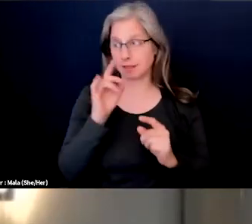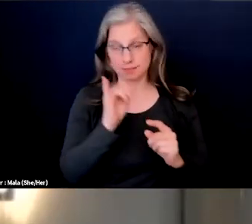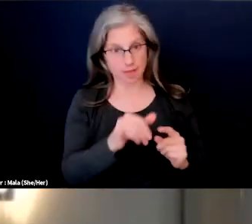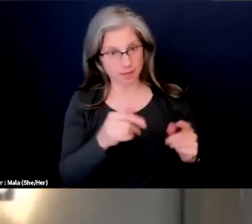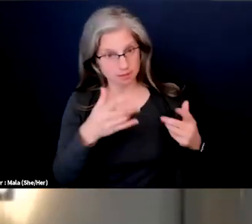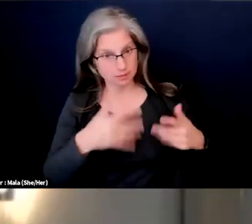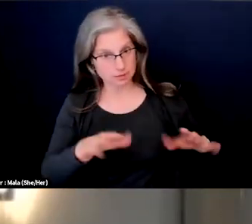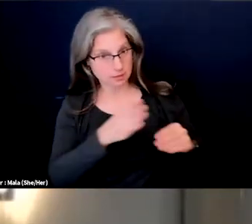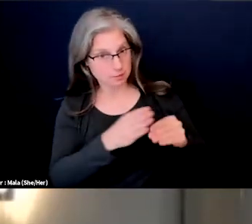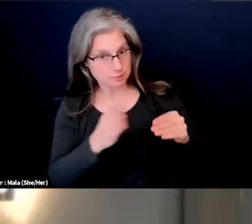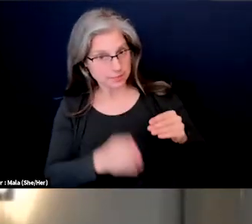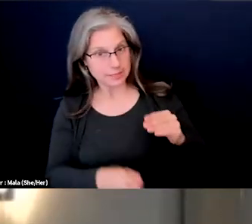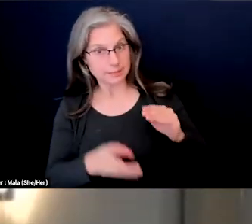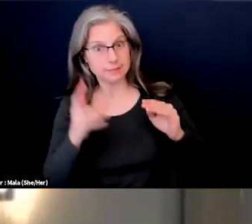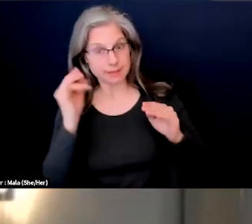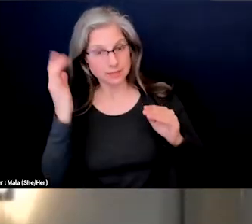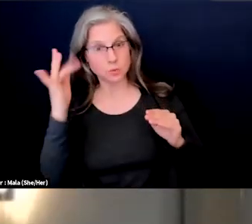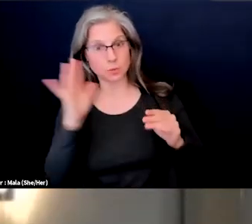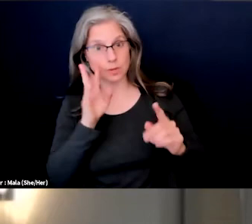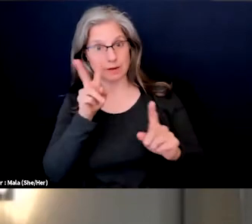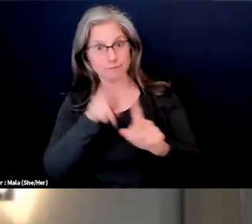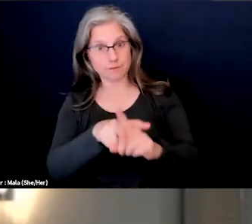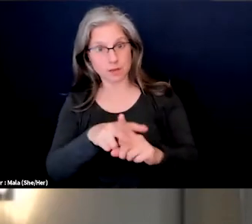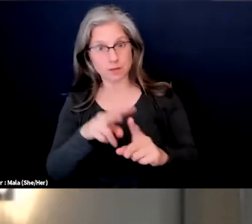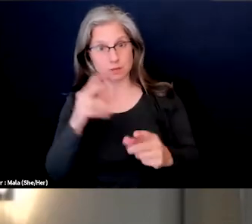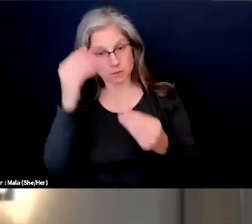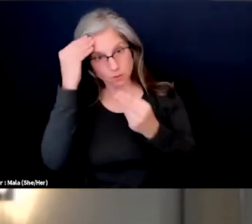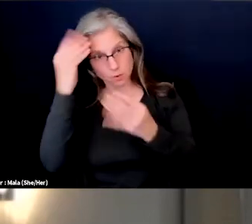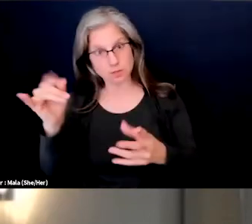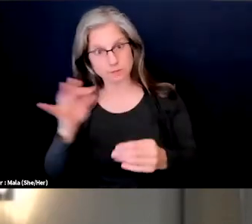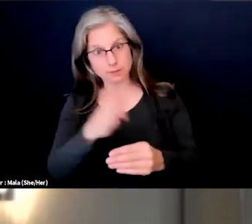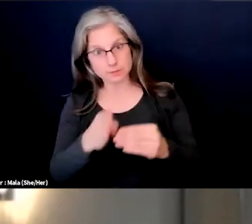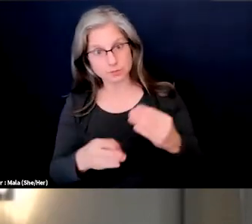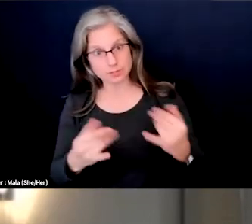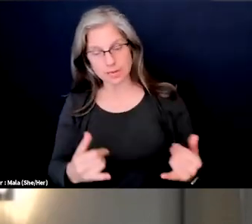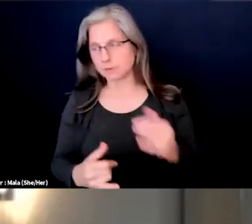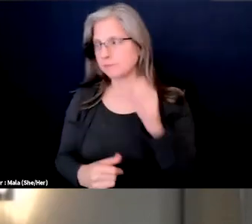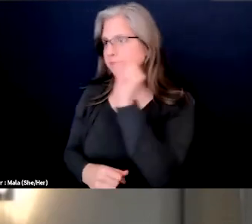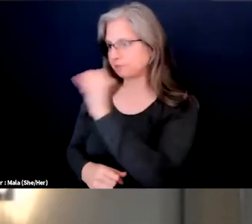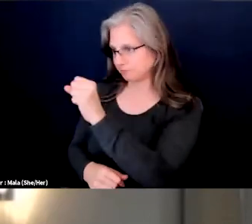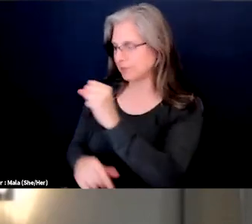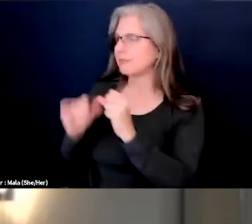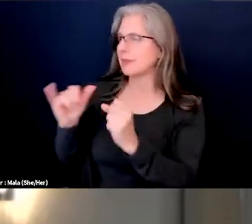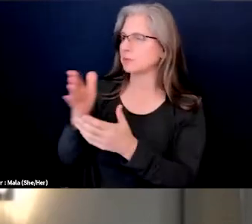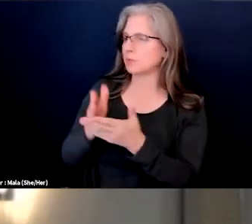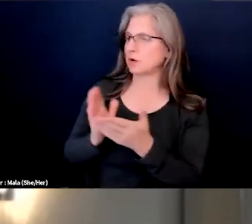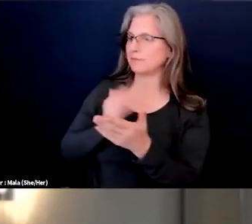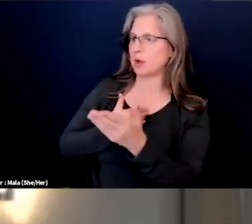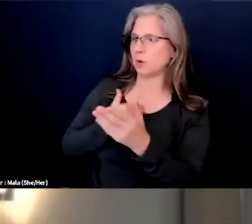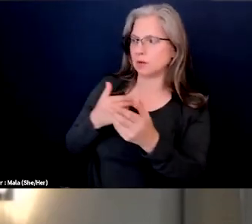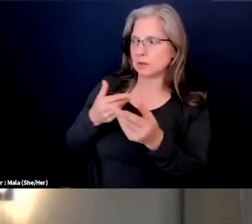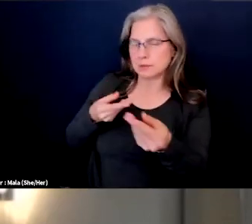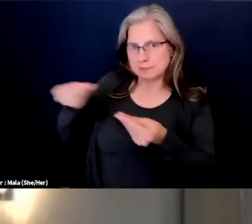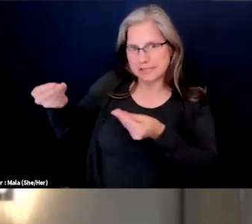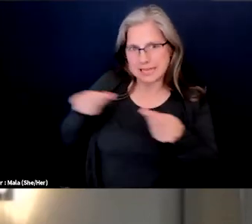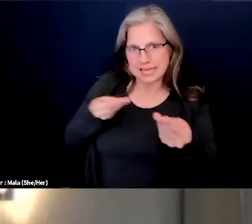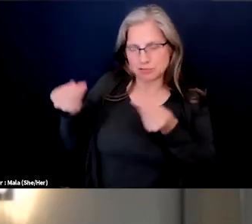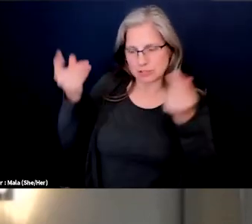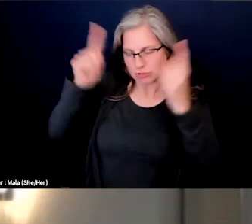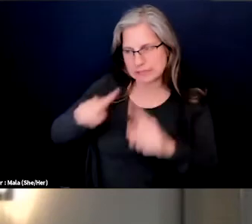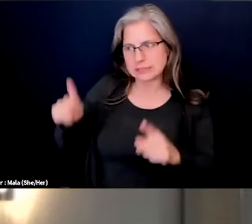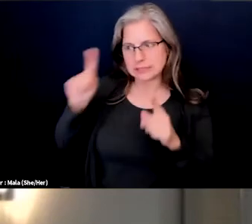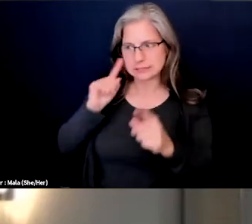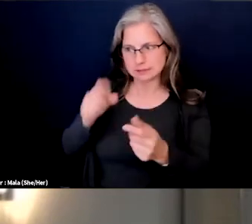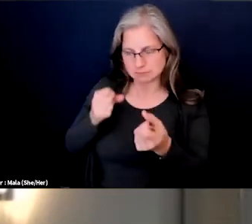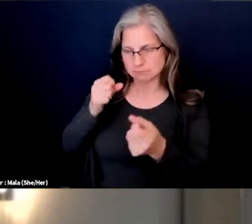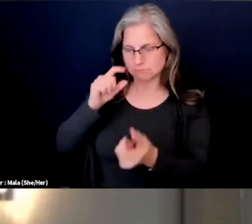completed, so that's why we can file the notice of completion right now? Yes, that was part of our mediation agreement. So it's a binding